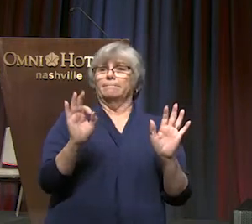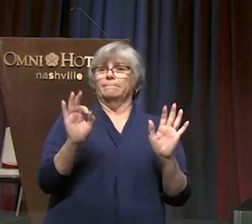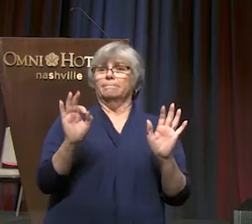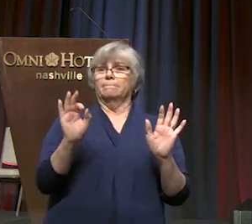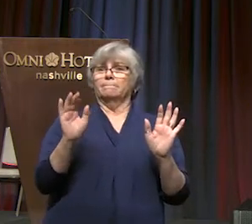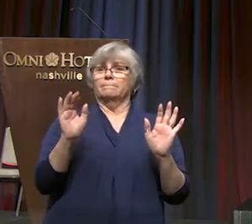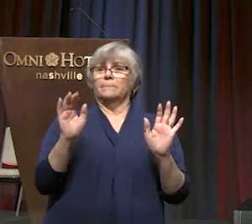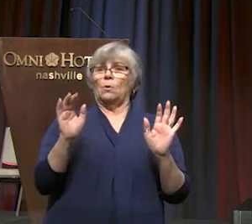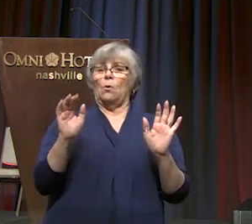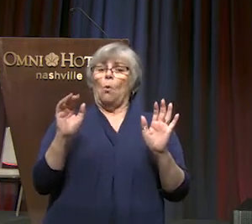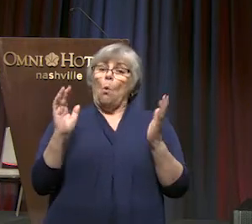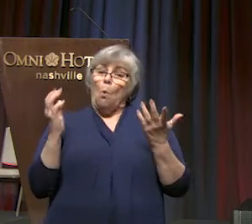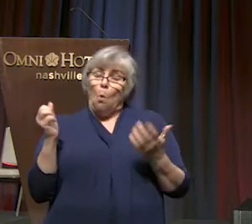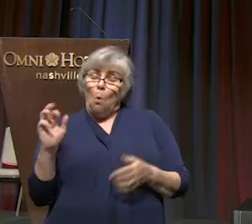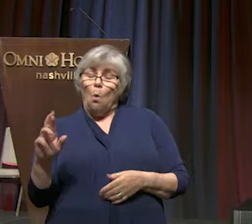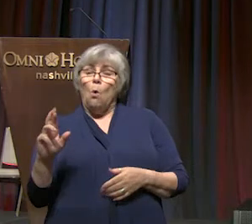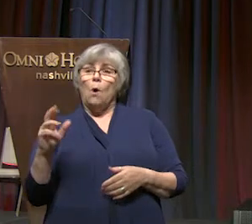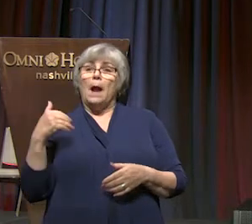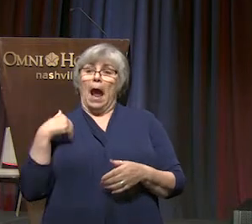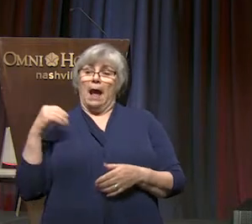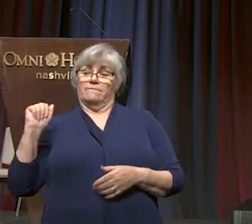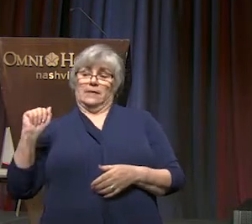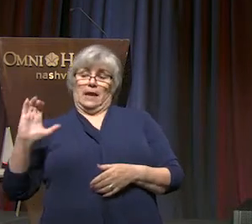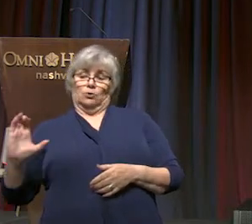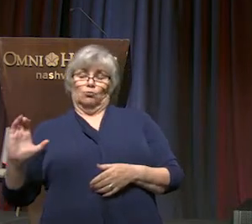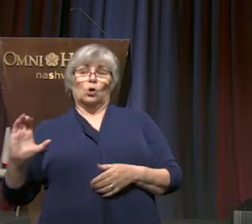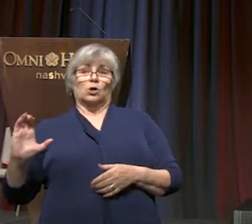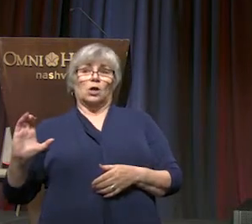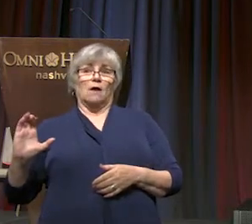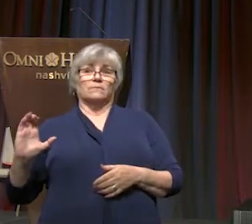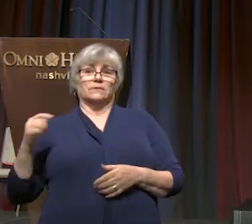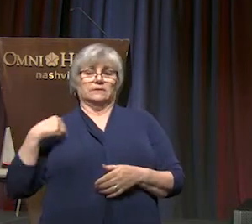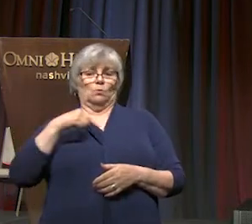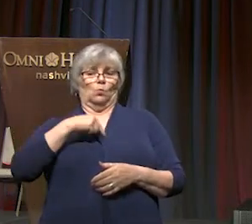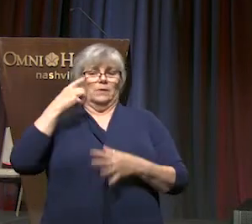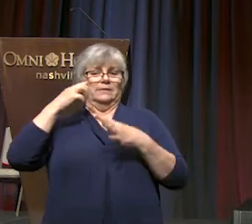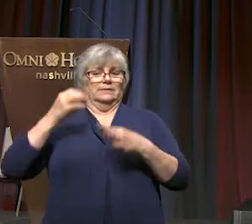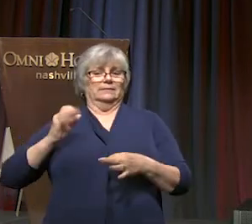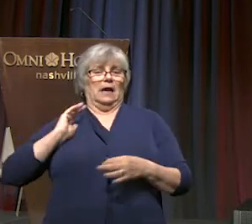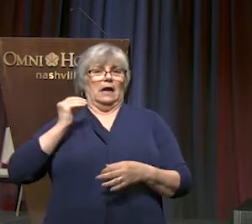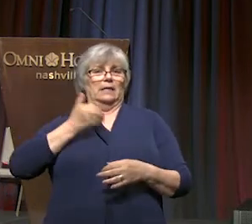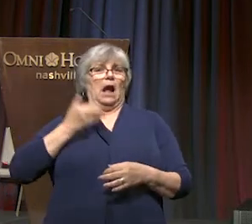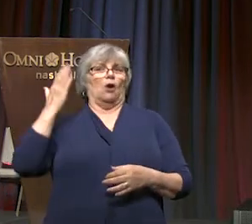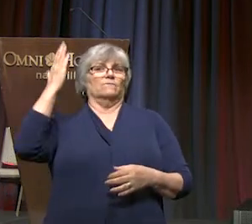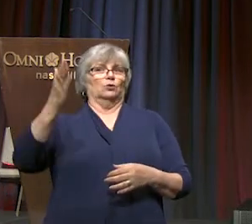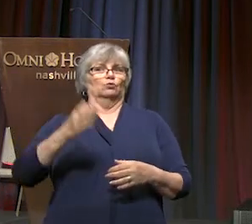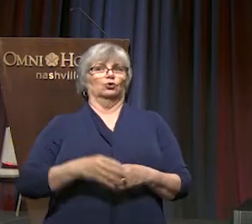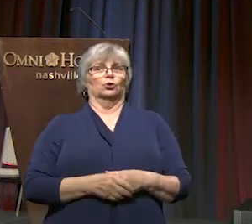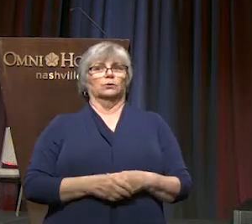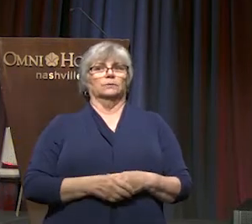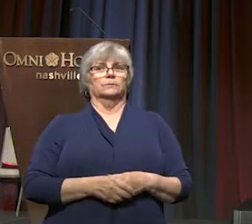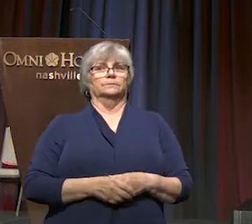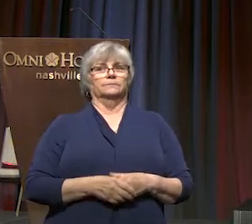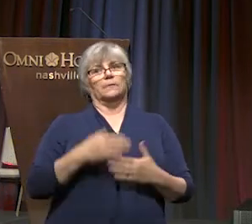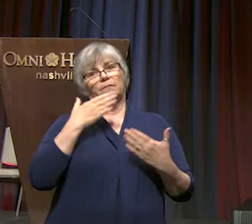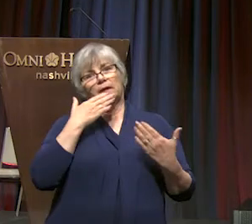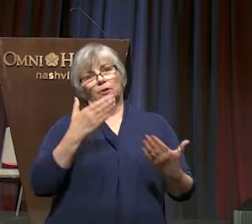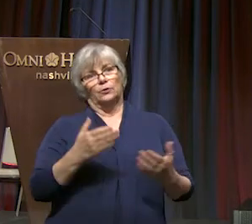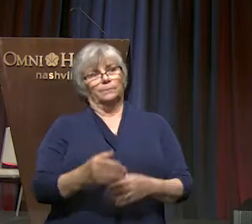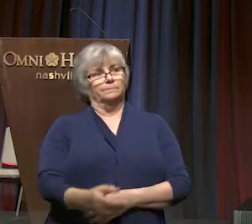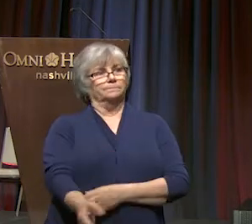make the annual conference the place where we determine our future. Thank you.